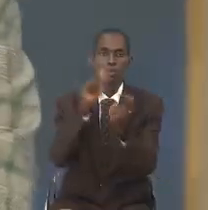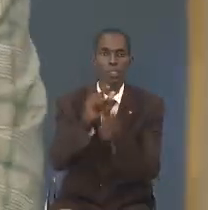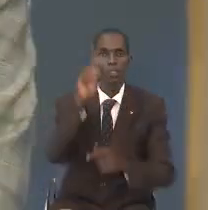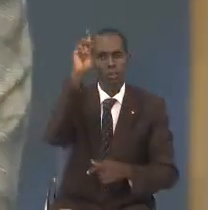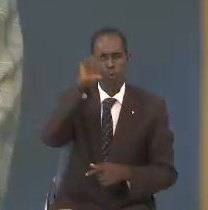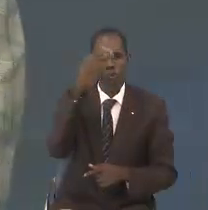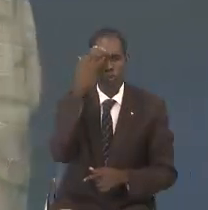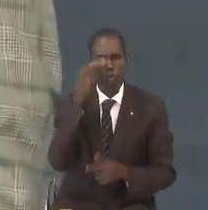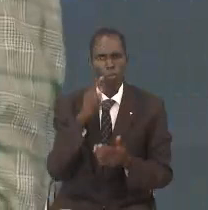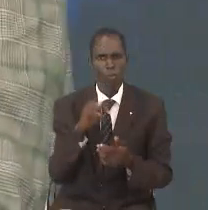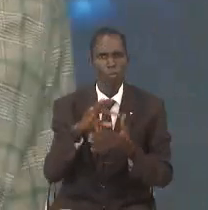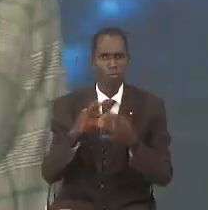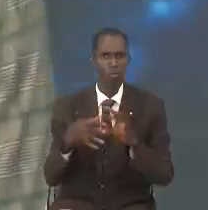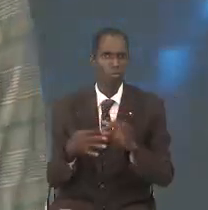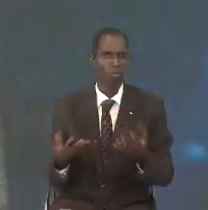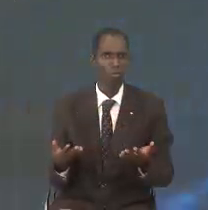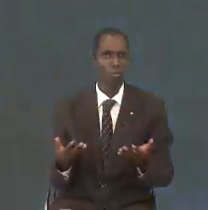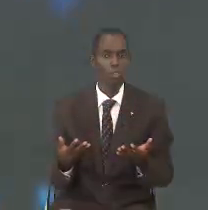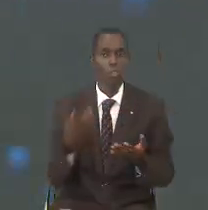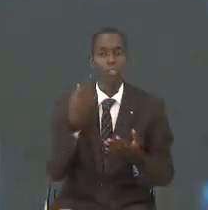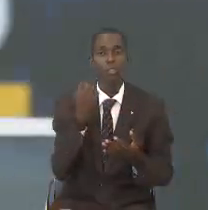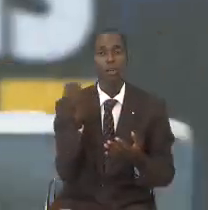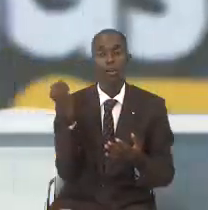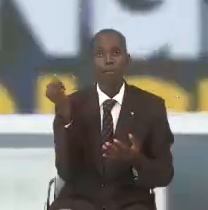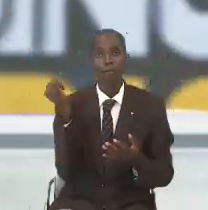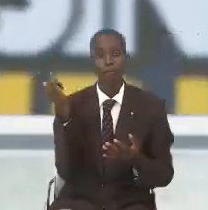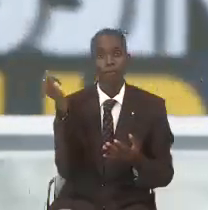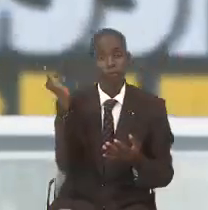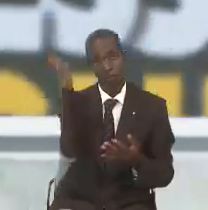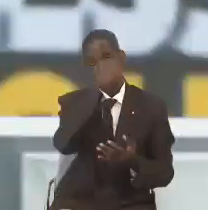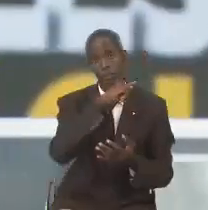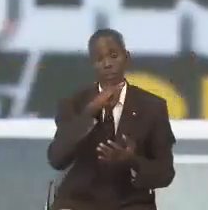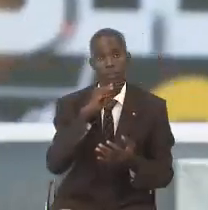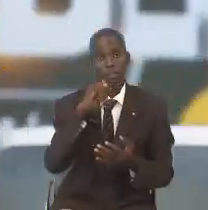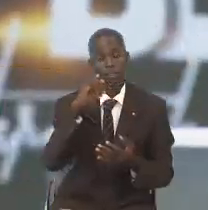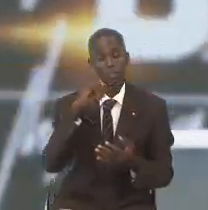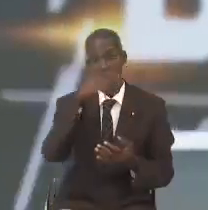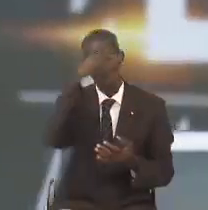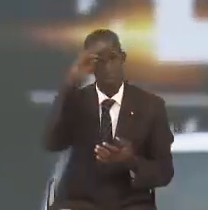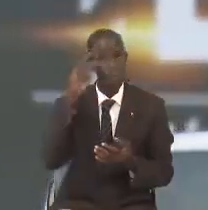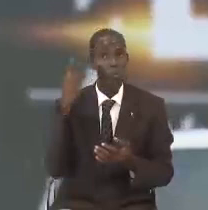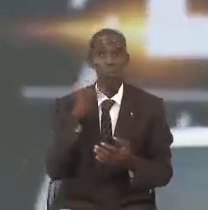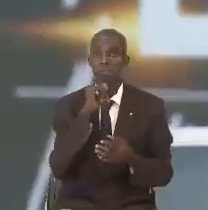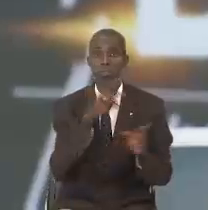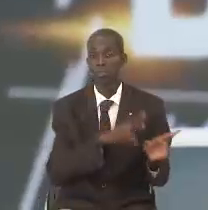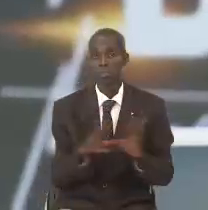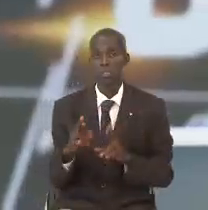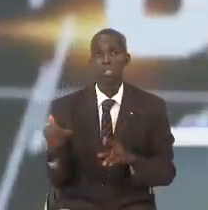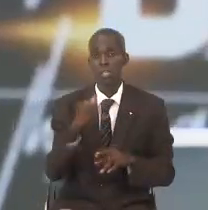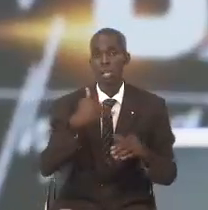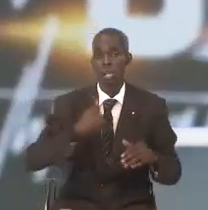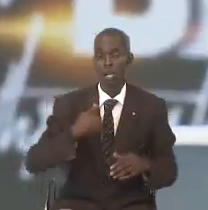story. The foolish virgins were not ready. They had lamps. At